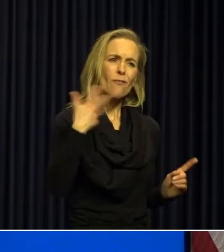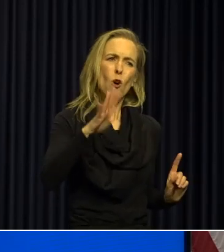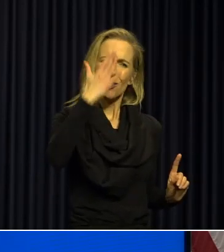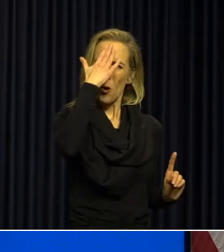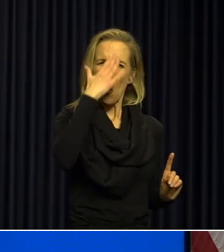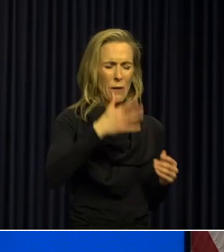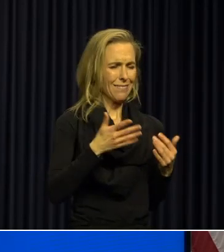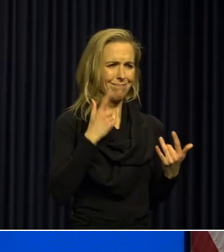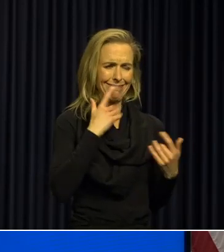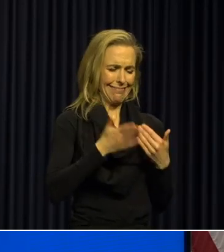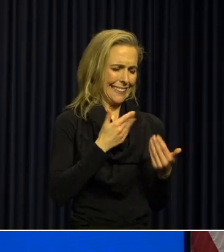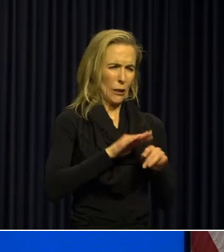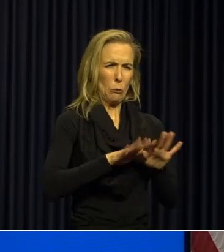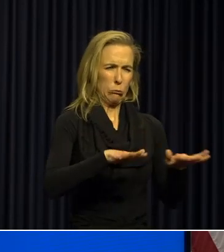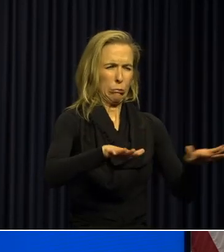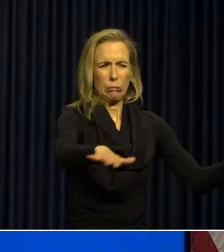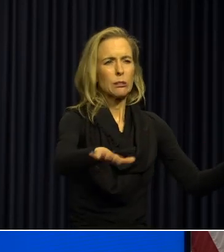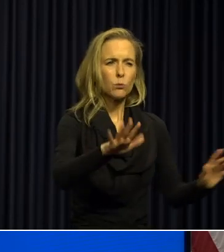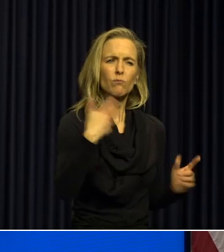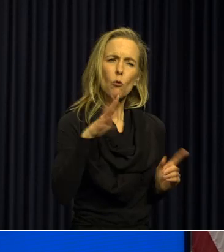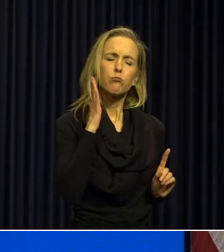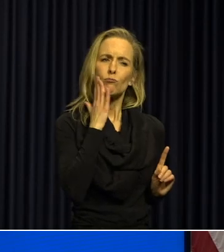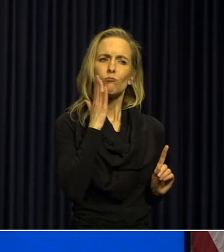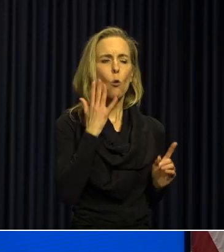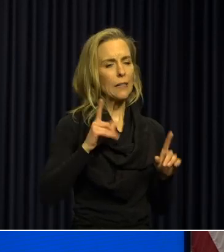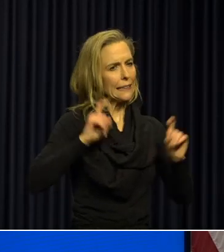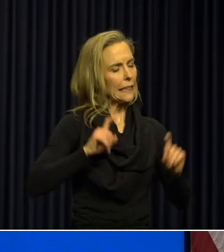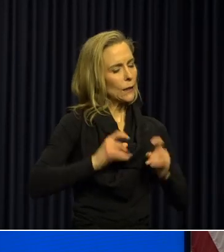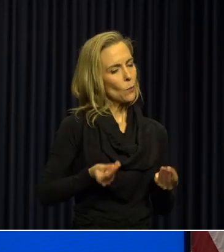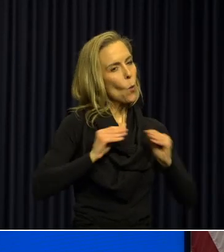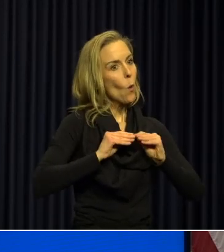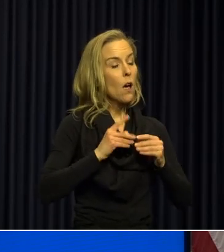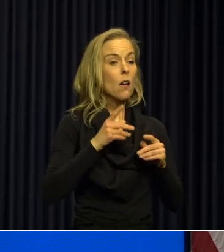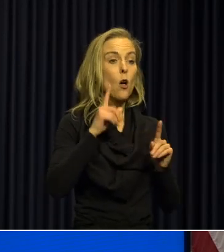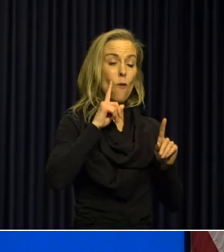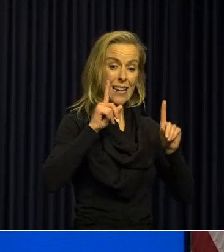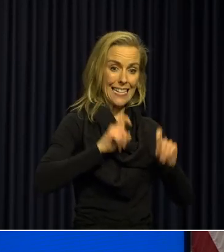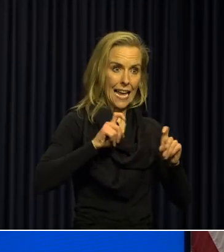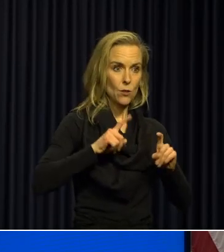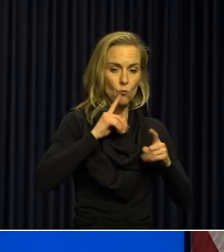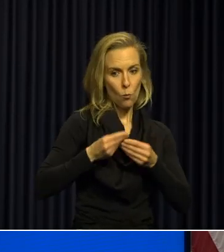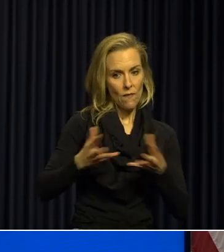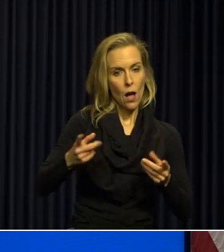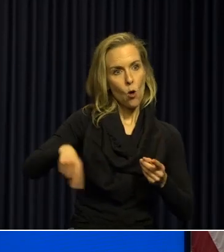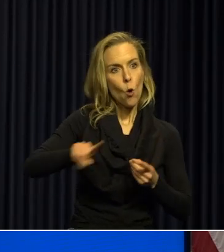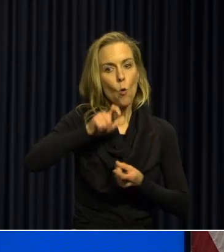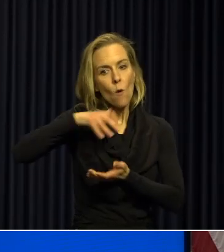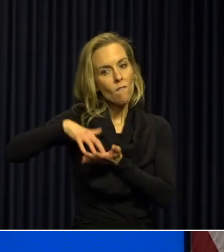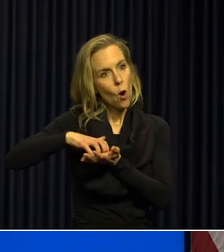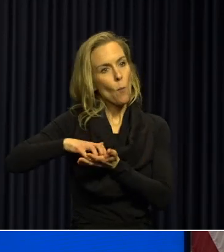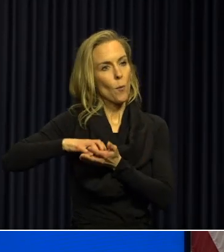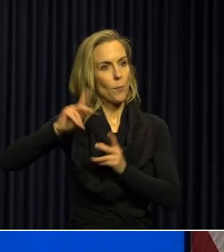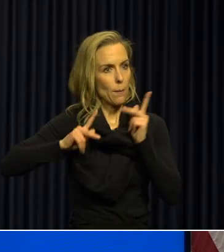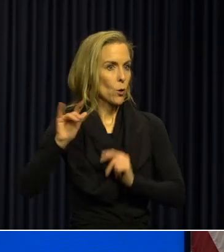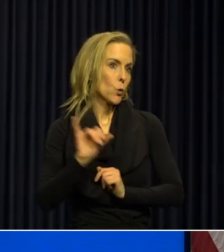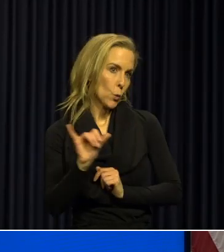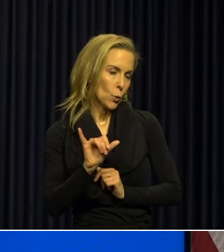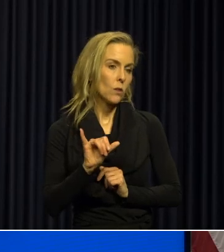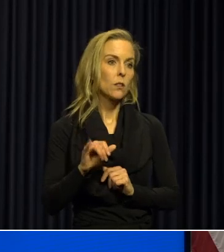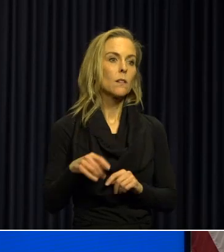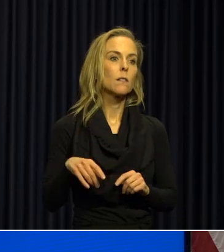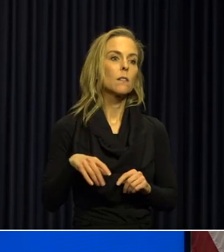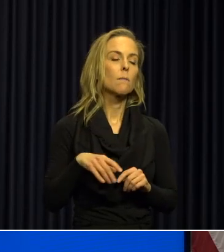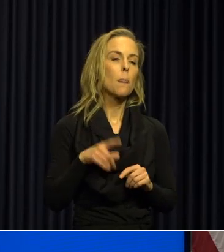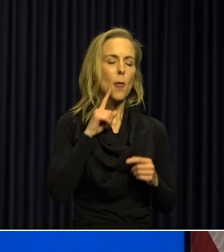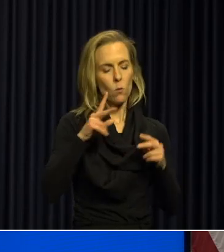and we are testing more and more, and we're also testing more vulnerable populations where we see it really spreading. And we're doing